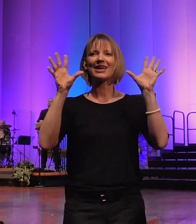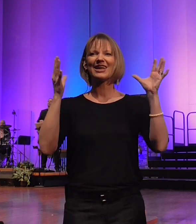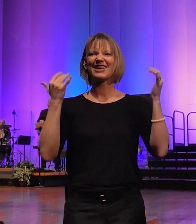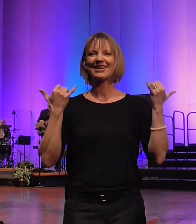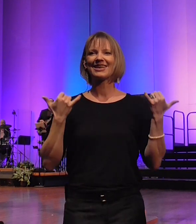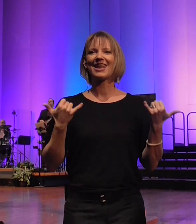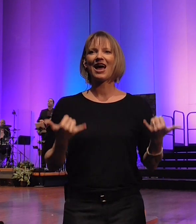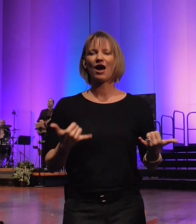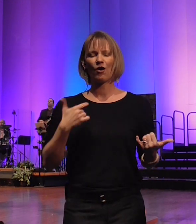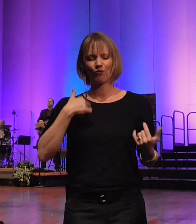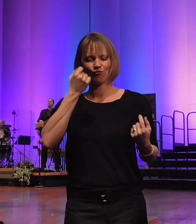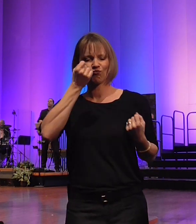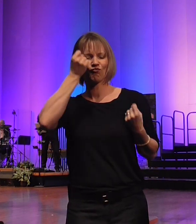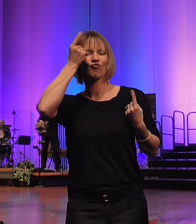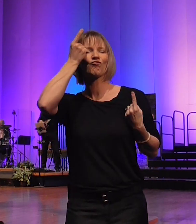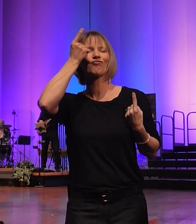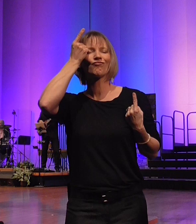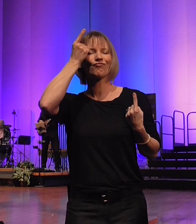clearly now.